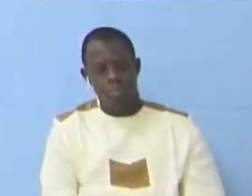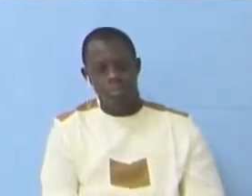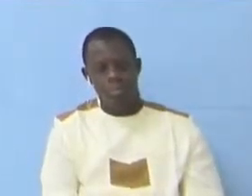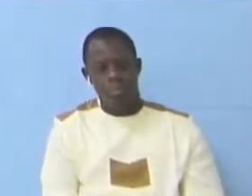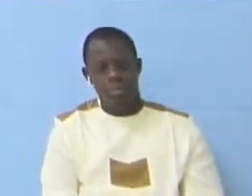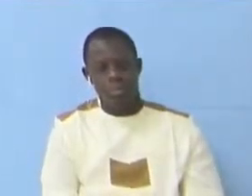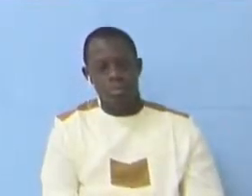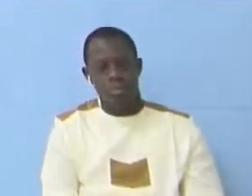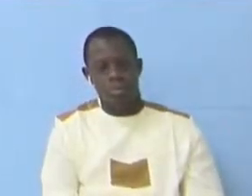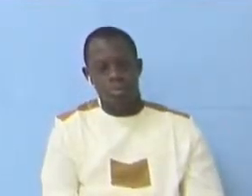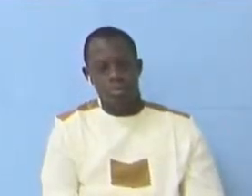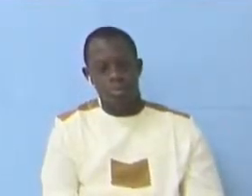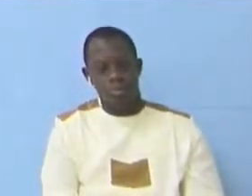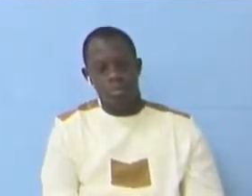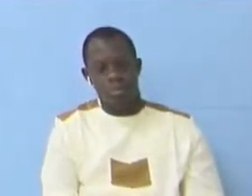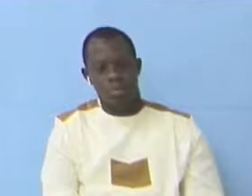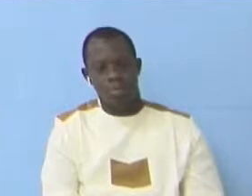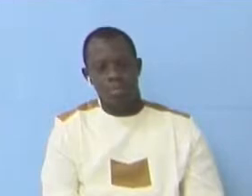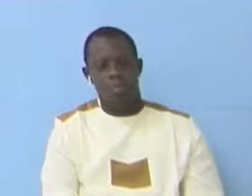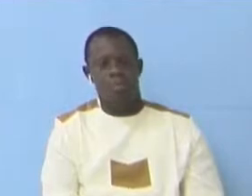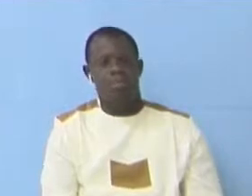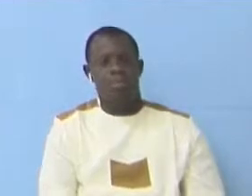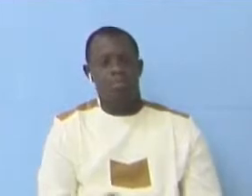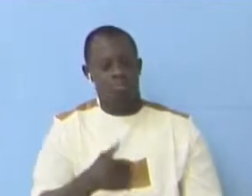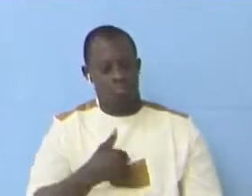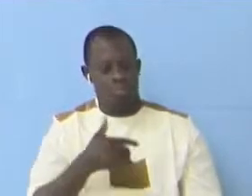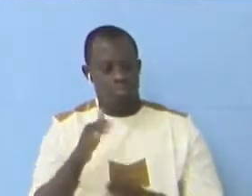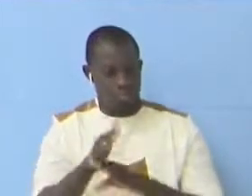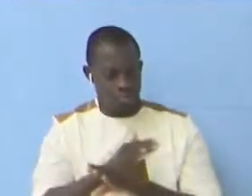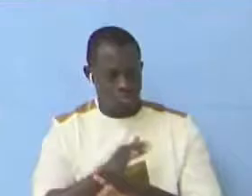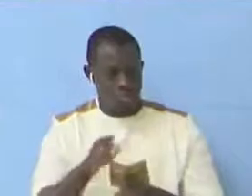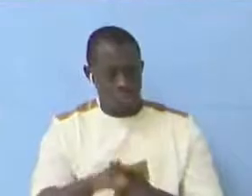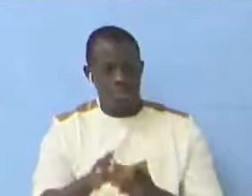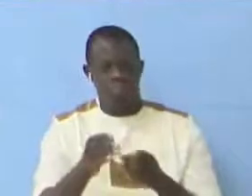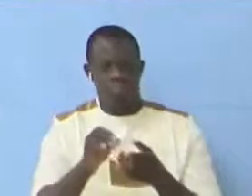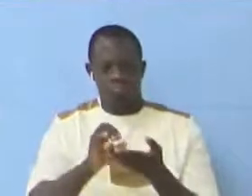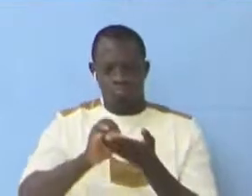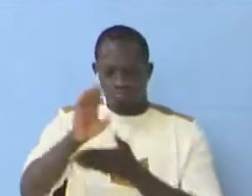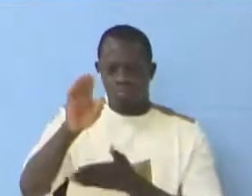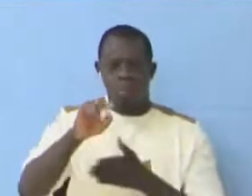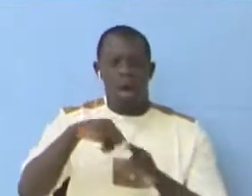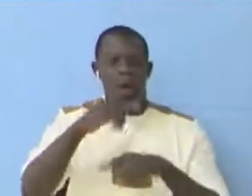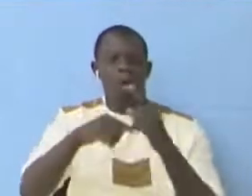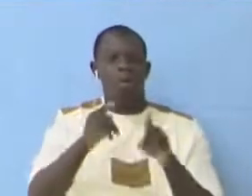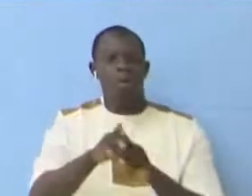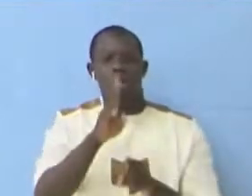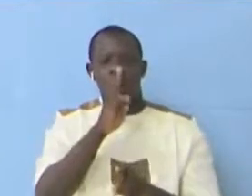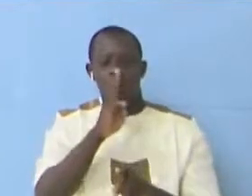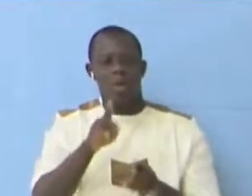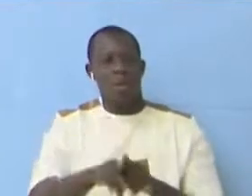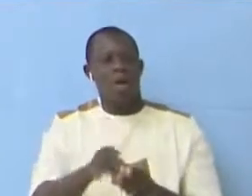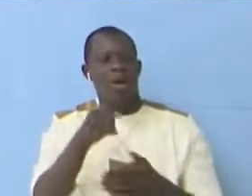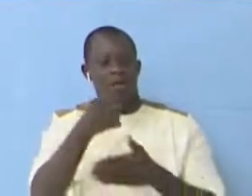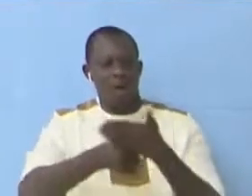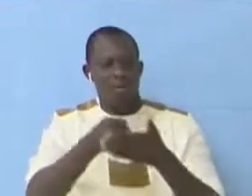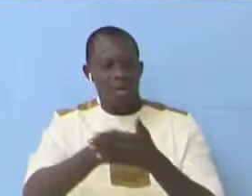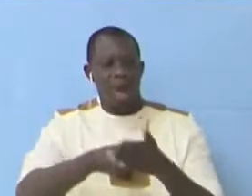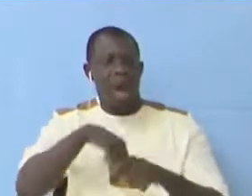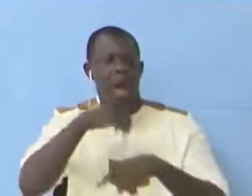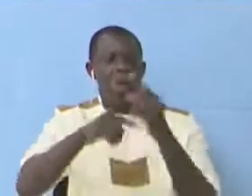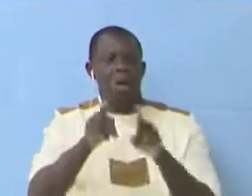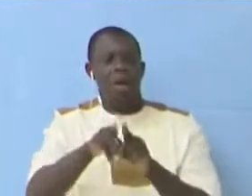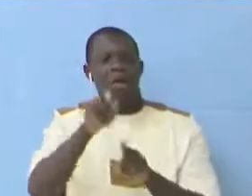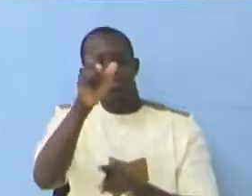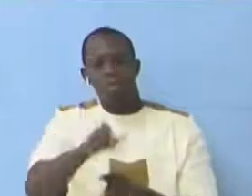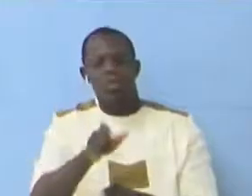I was posted at the counter espionage unit. Ci lañ ma yóbbu nag ci bànqaas bi nga xam ne nii ñooy xeex mbiri yëdu counter